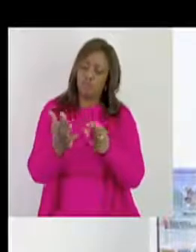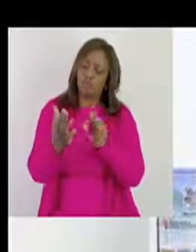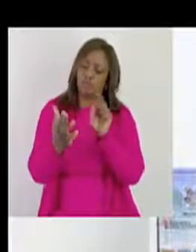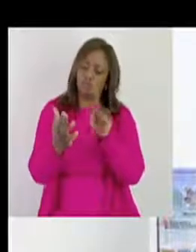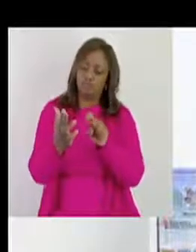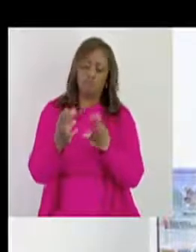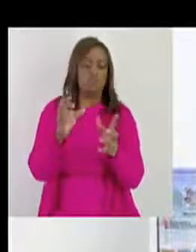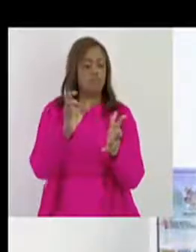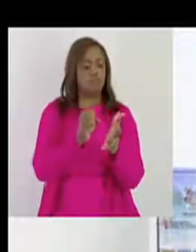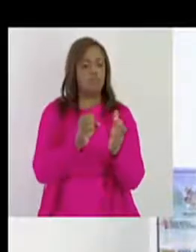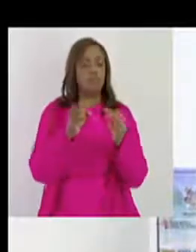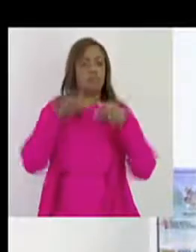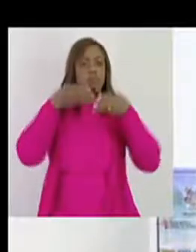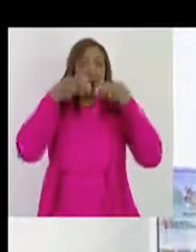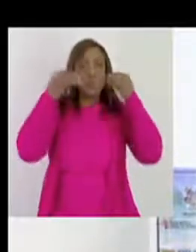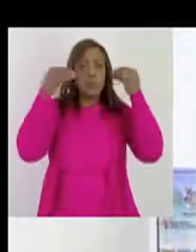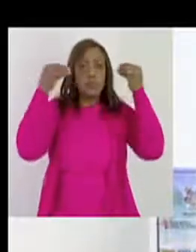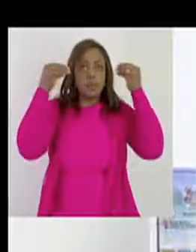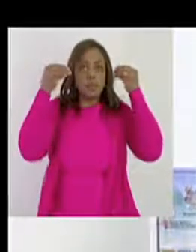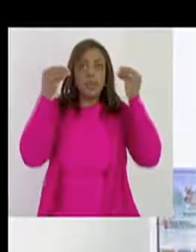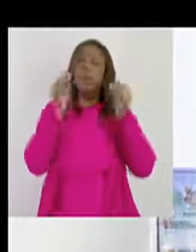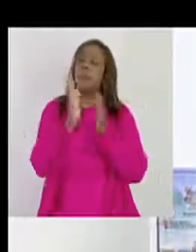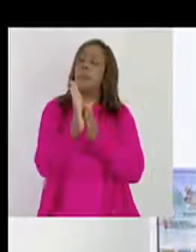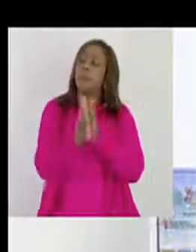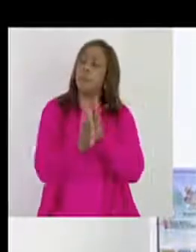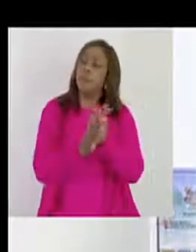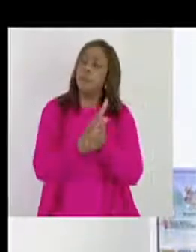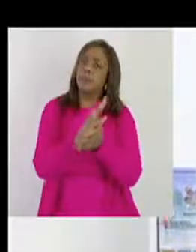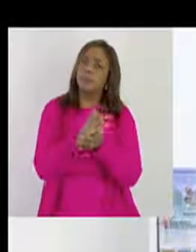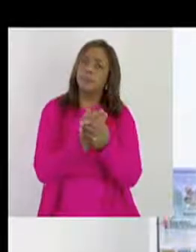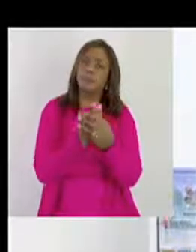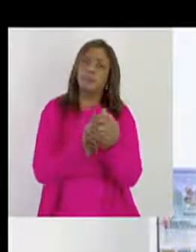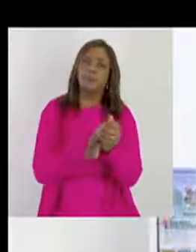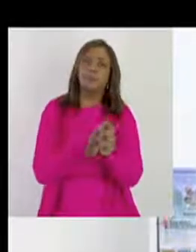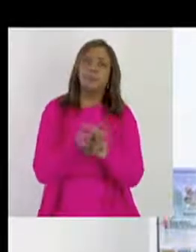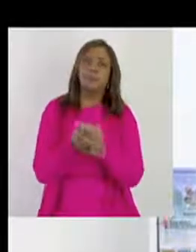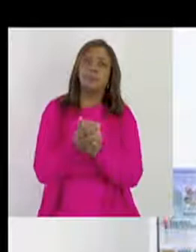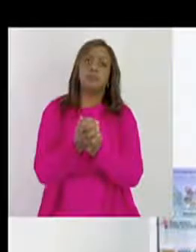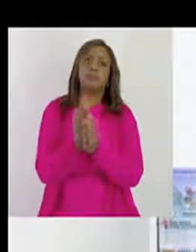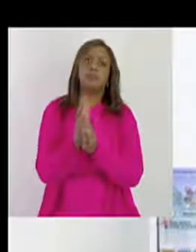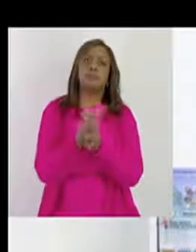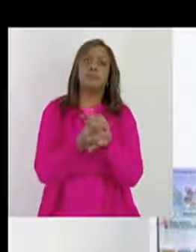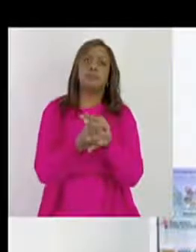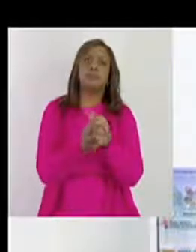facial mask. Remember to always sanitize your hands.